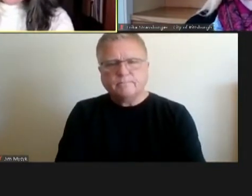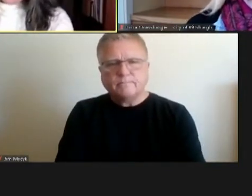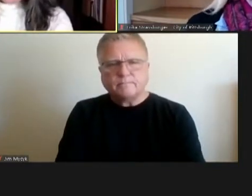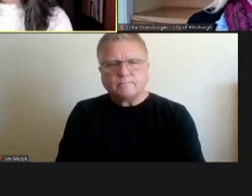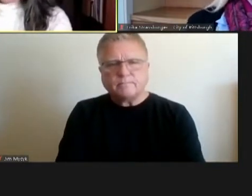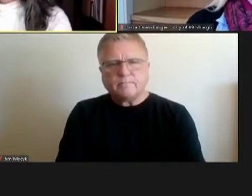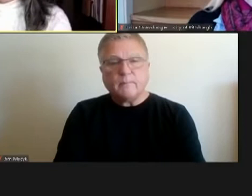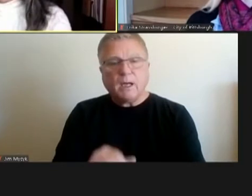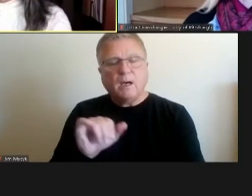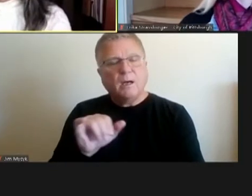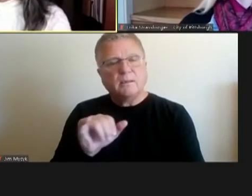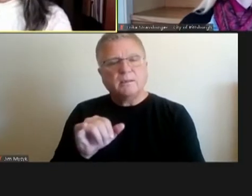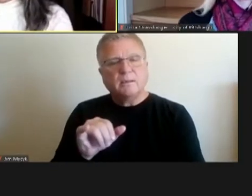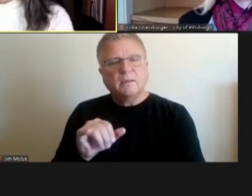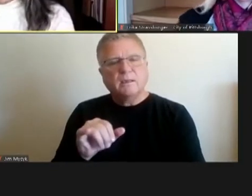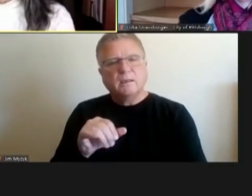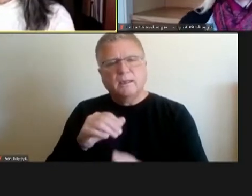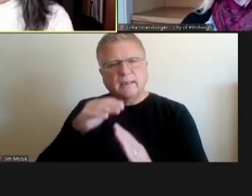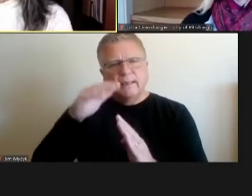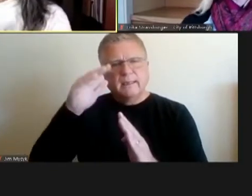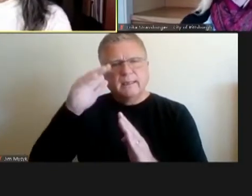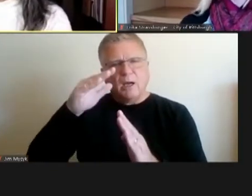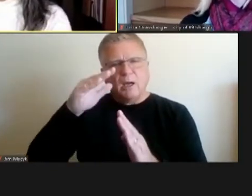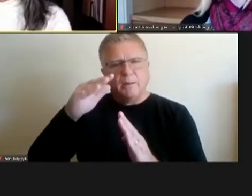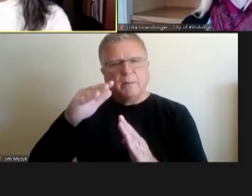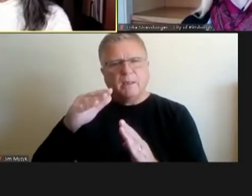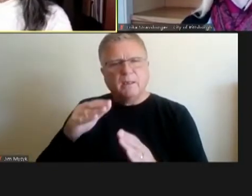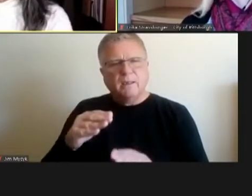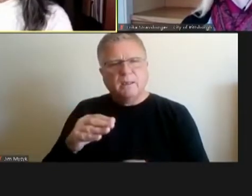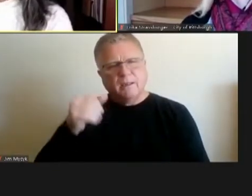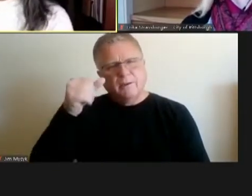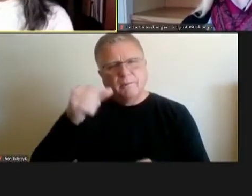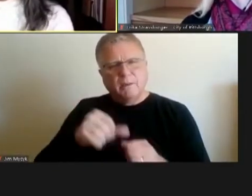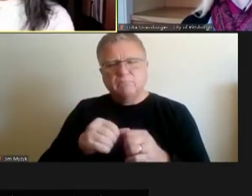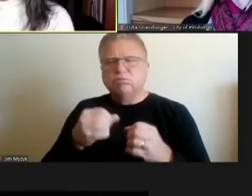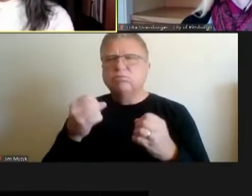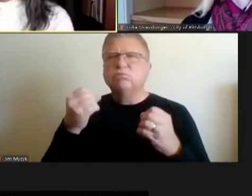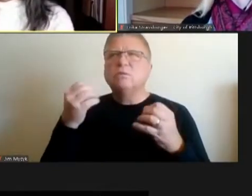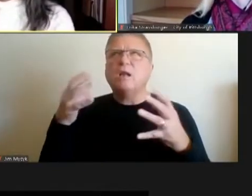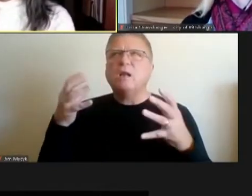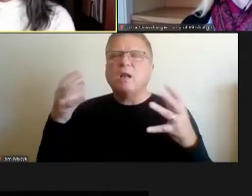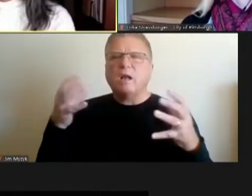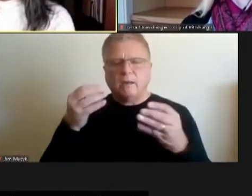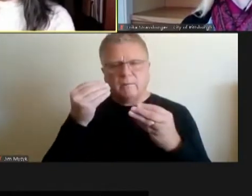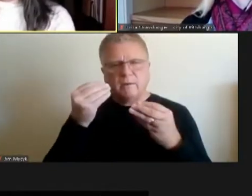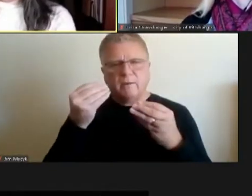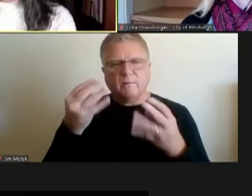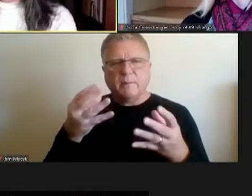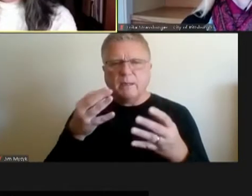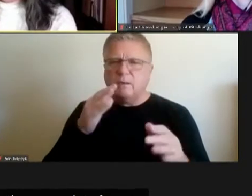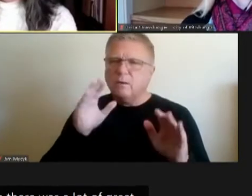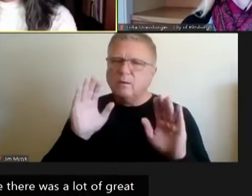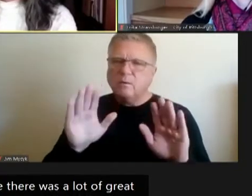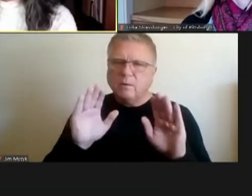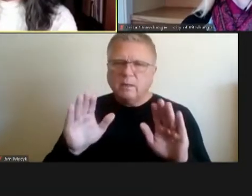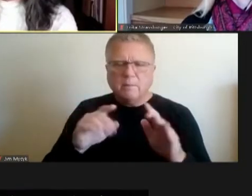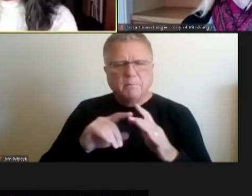Also at the very top of, there was a lot of great information, but back to the very top of the discussion,